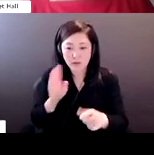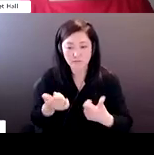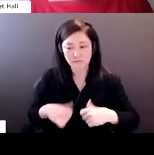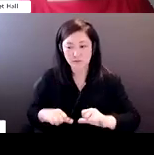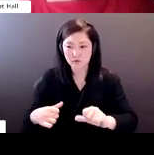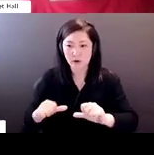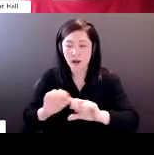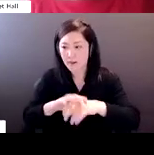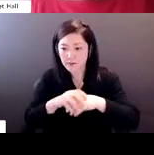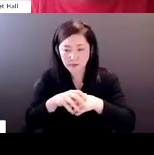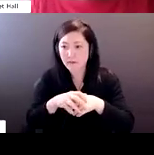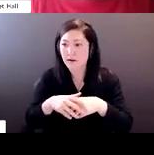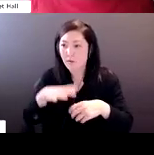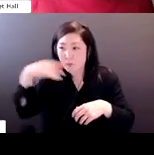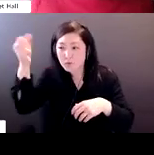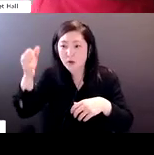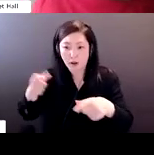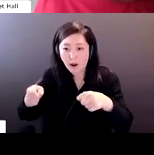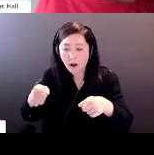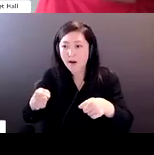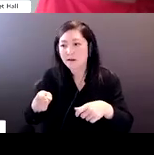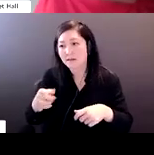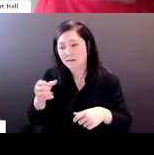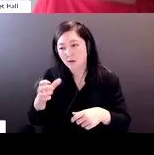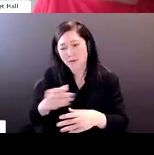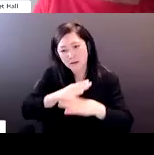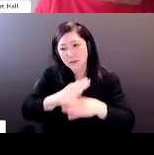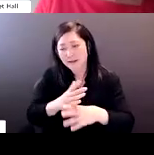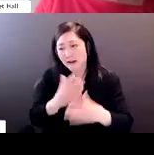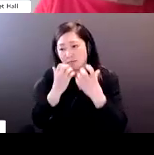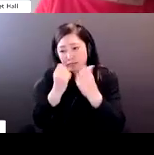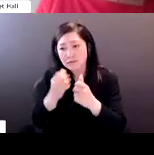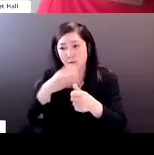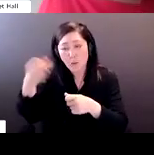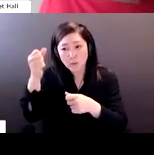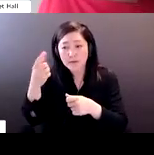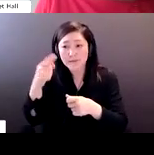of victims' lives, their sanity, and their well-being.